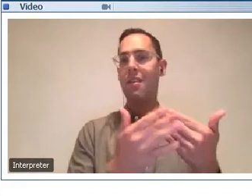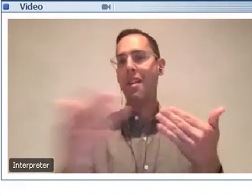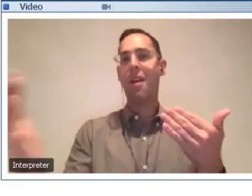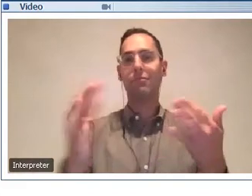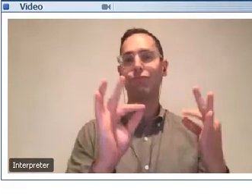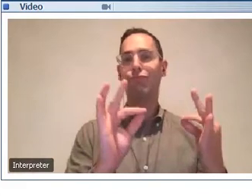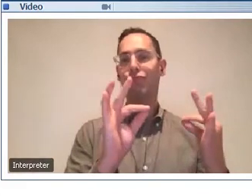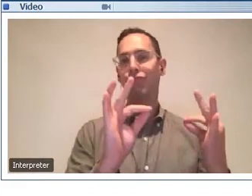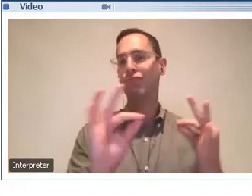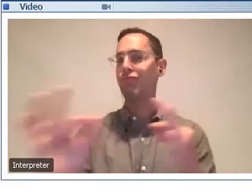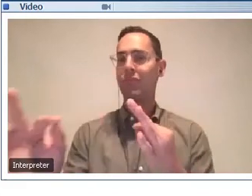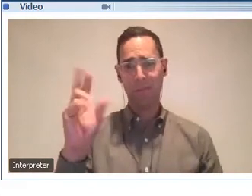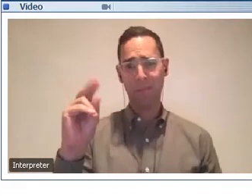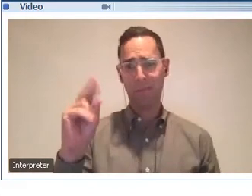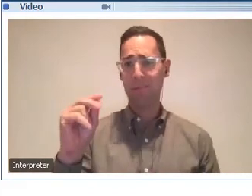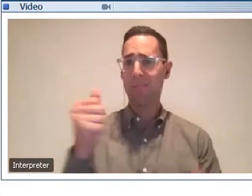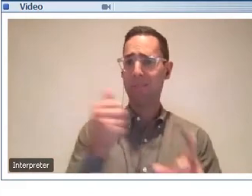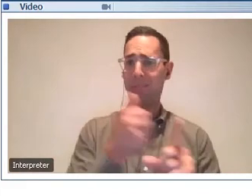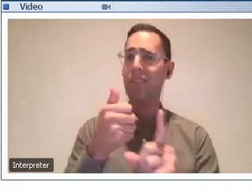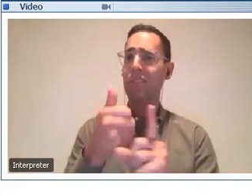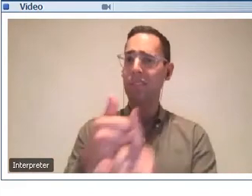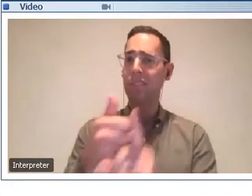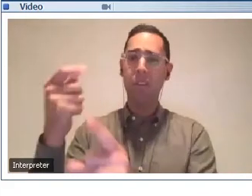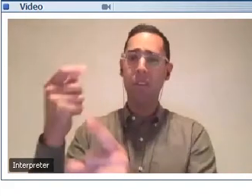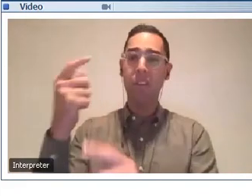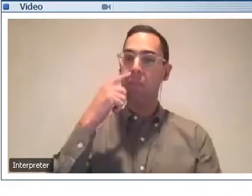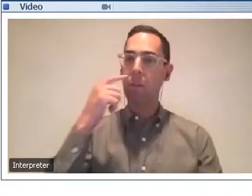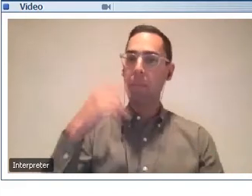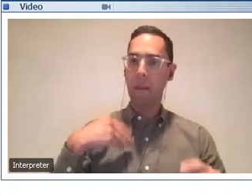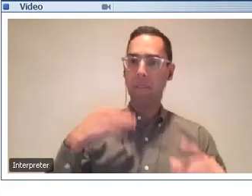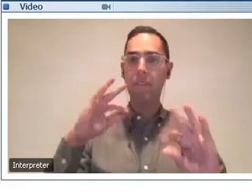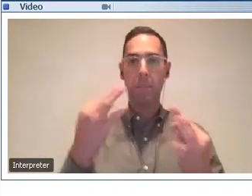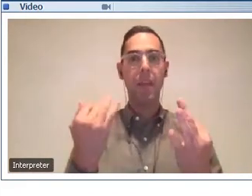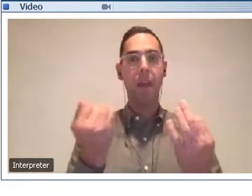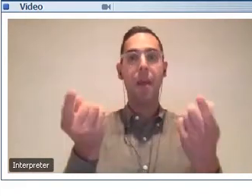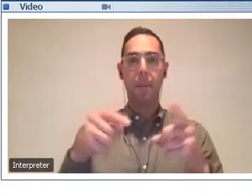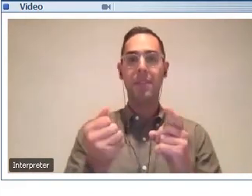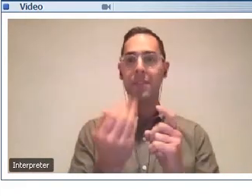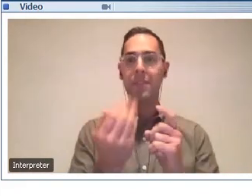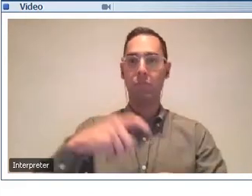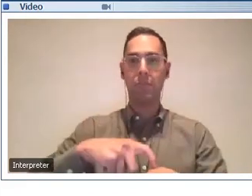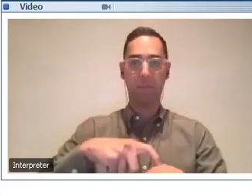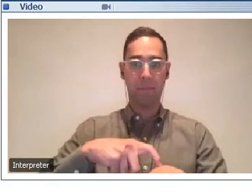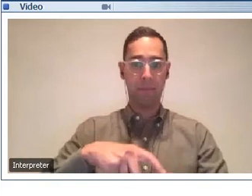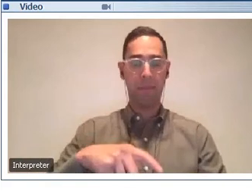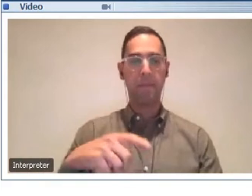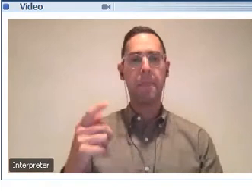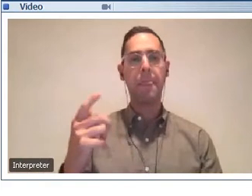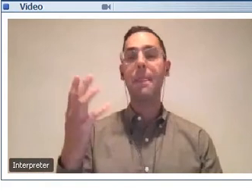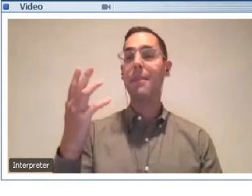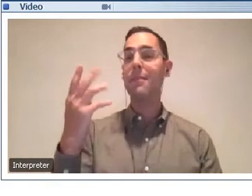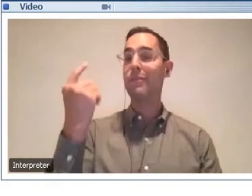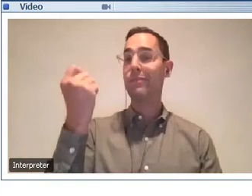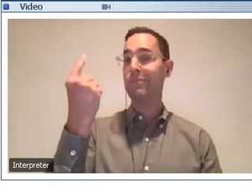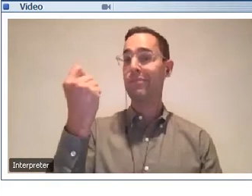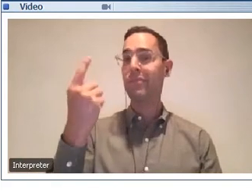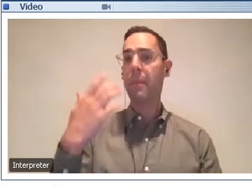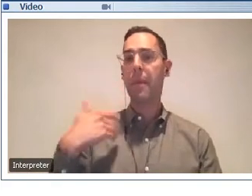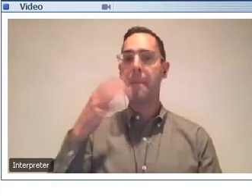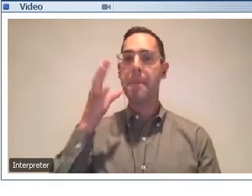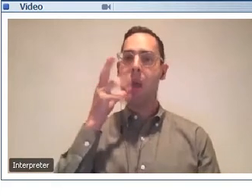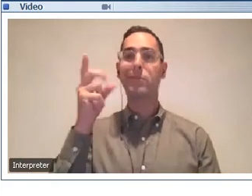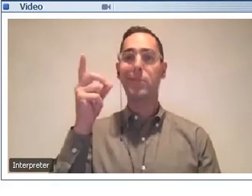number of times. But I'd like, in this case, to speak about when my mother was diagnosed with metastatic melanoma. The